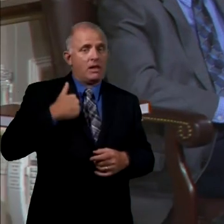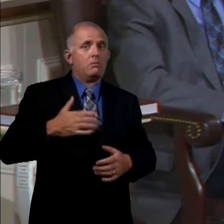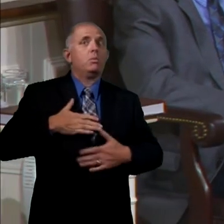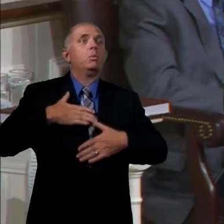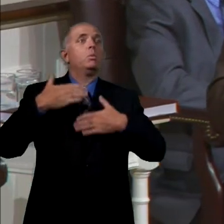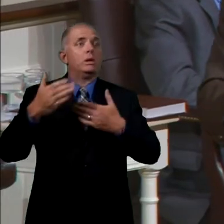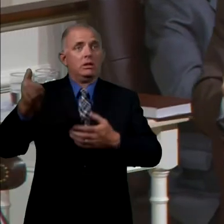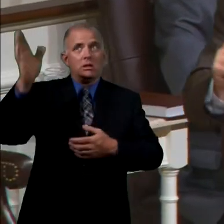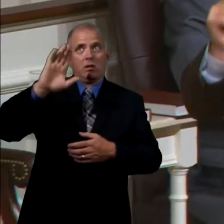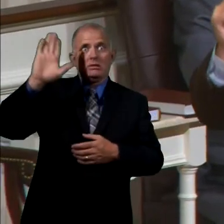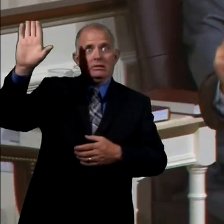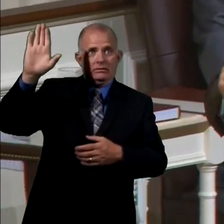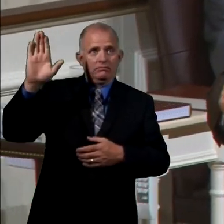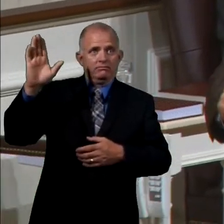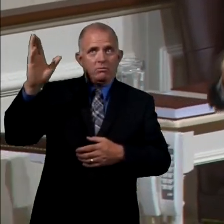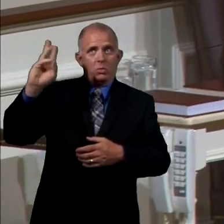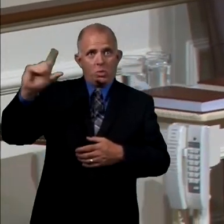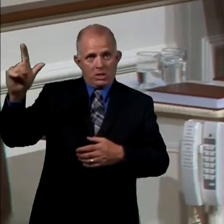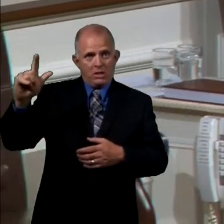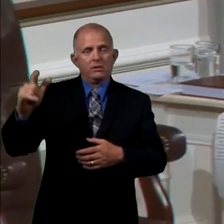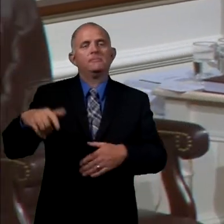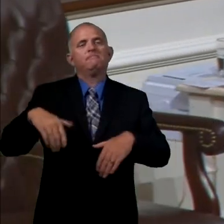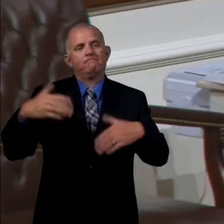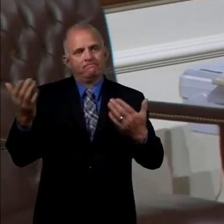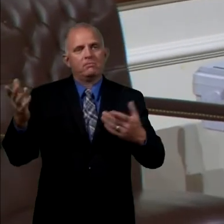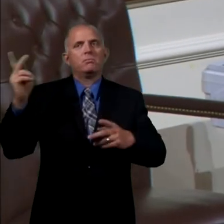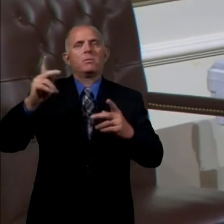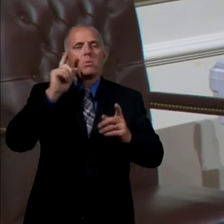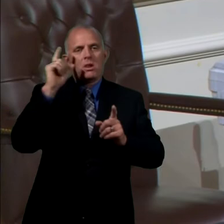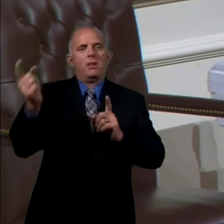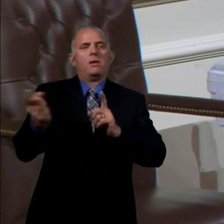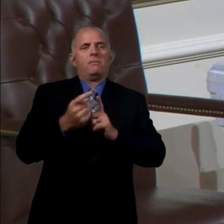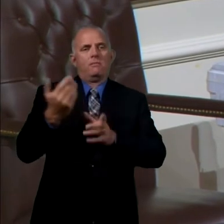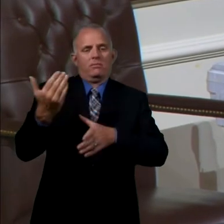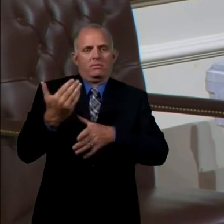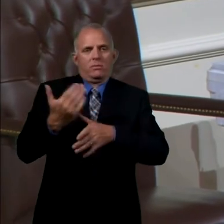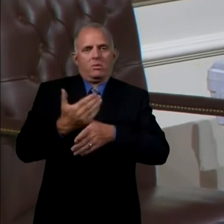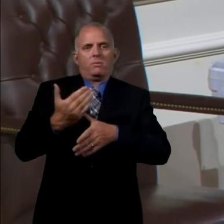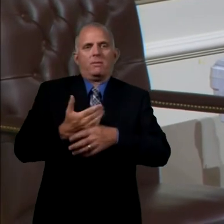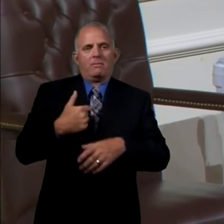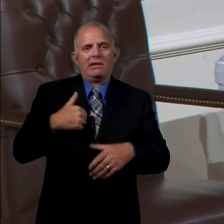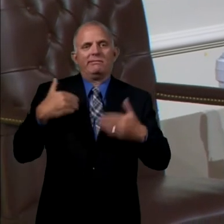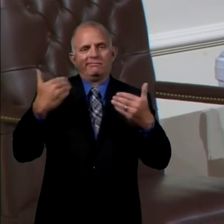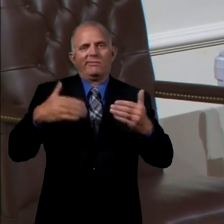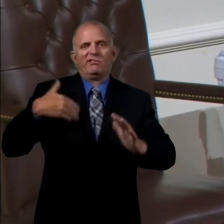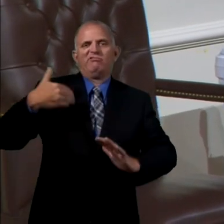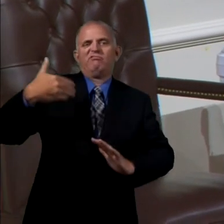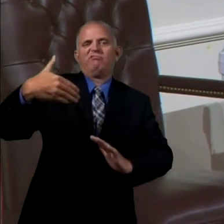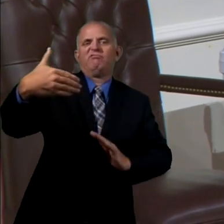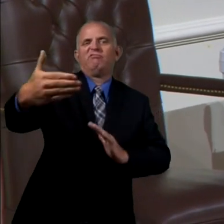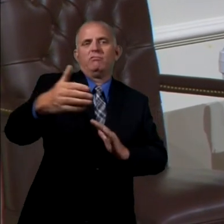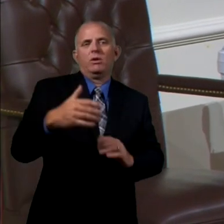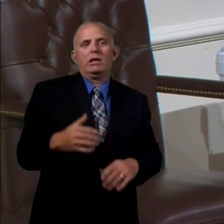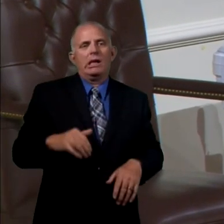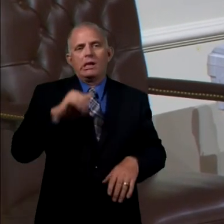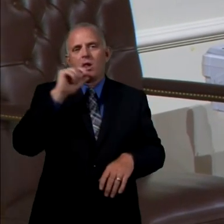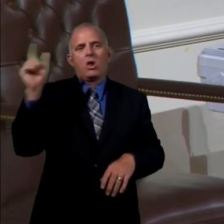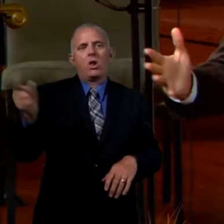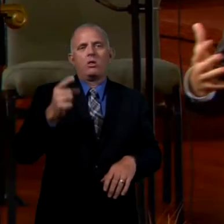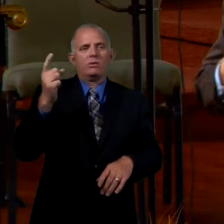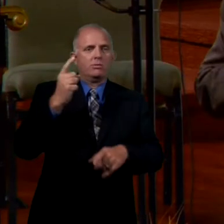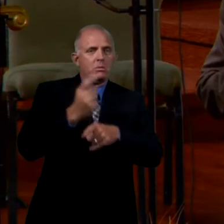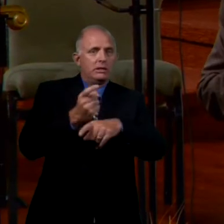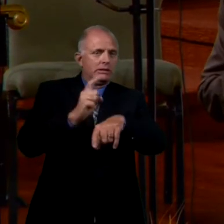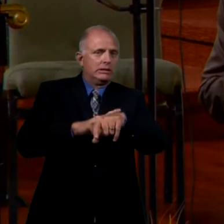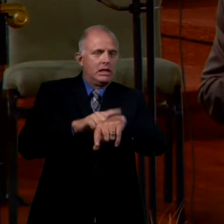get interrupted by people who have needs regularly, and it's not always convenient, and they usually